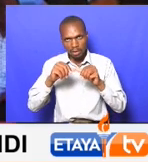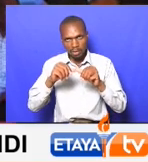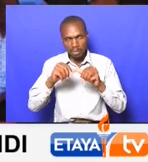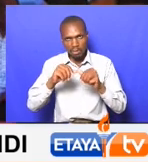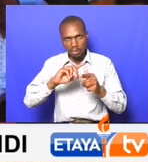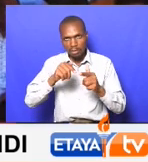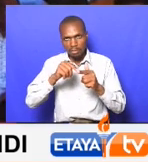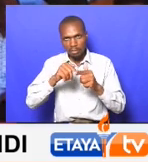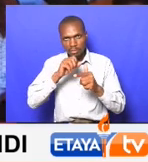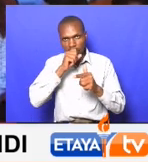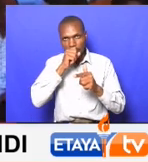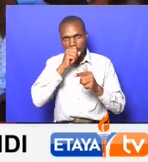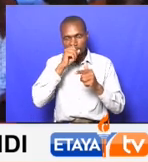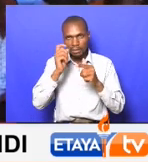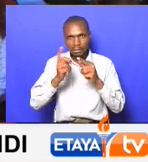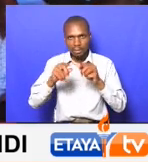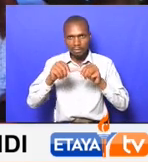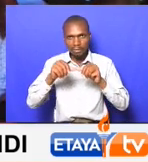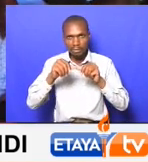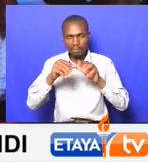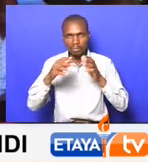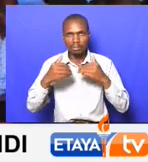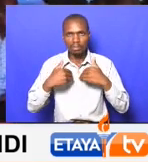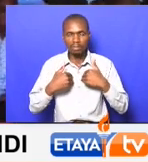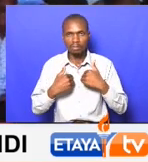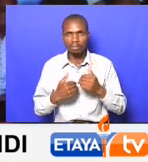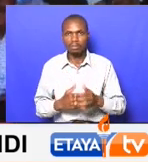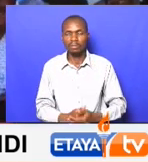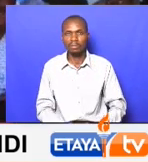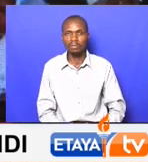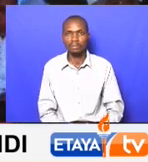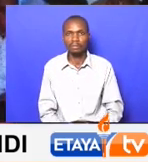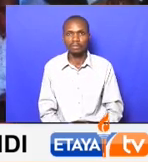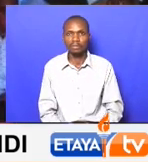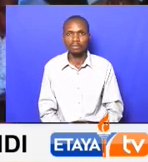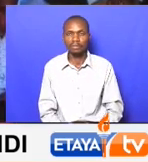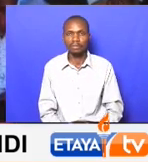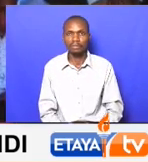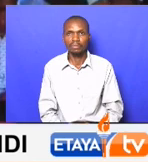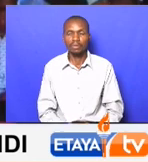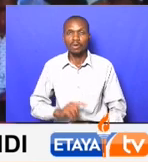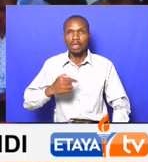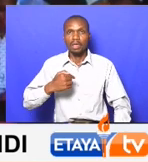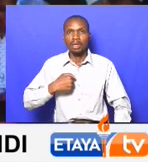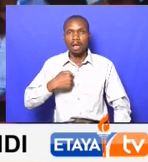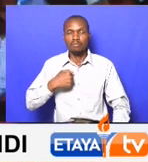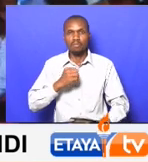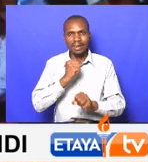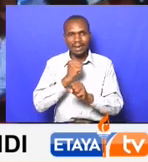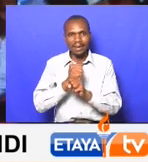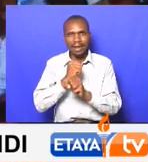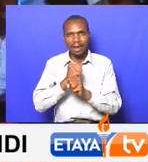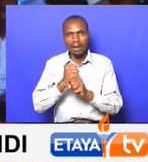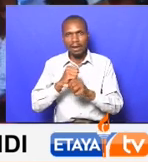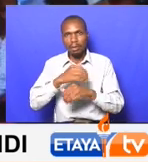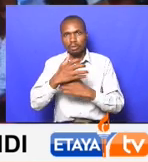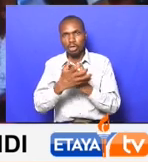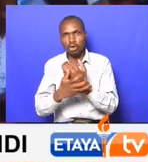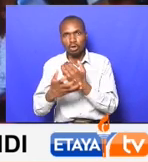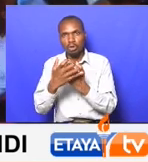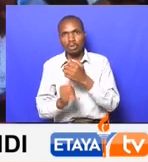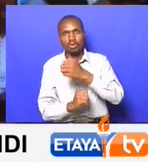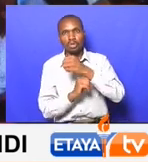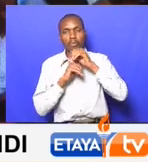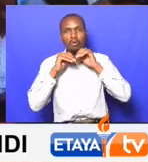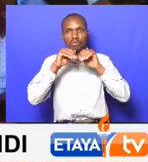boost mobility for our extension service staff. We procured 20 computers to support farmers'